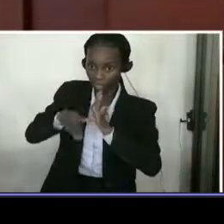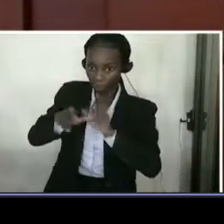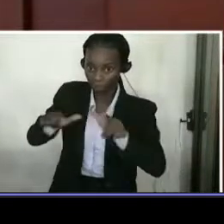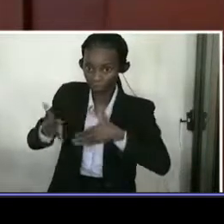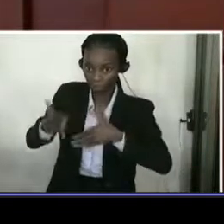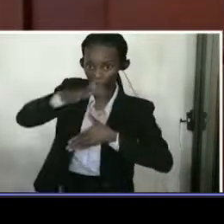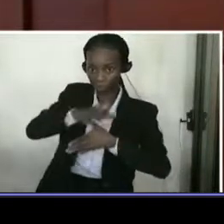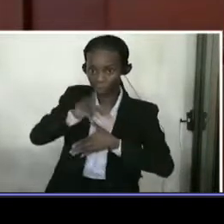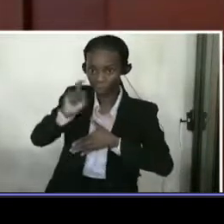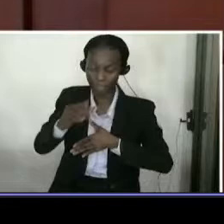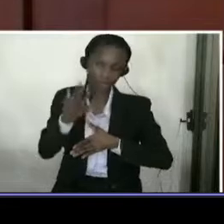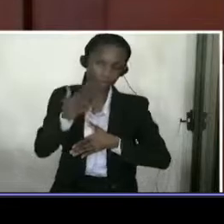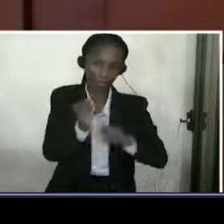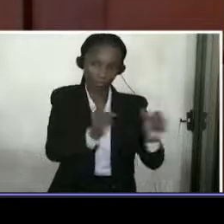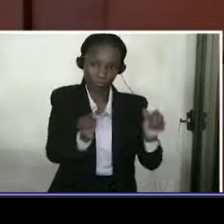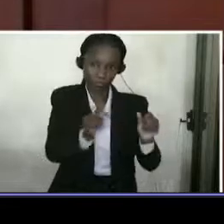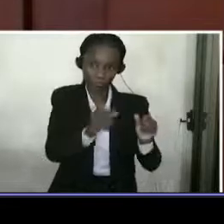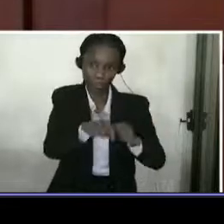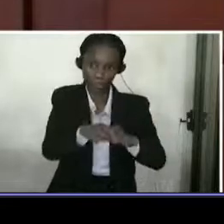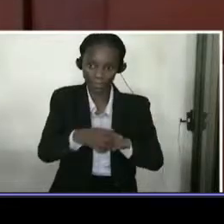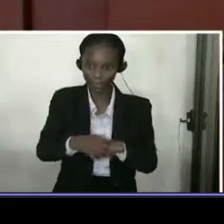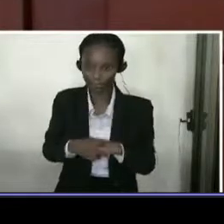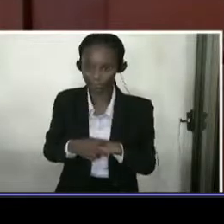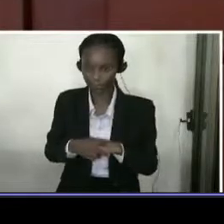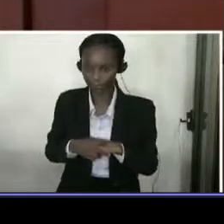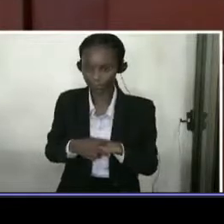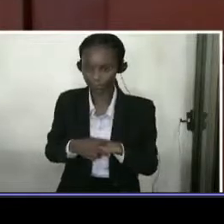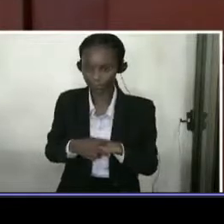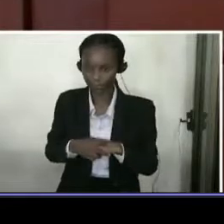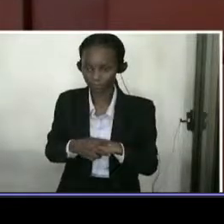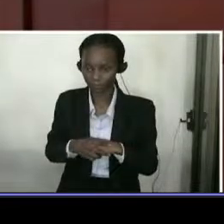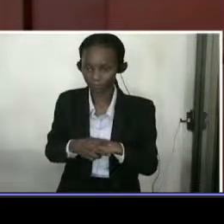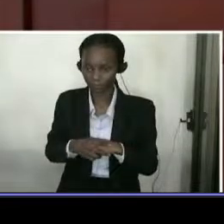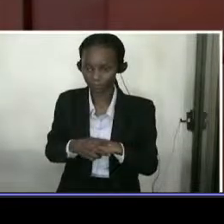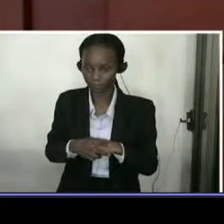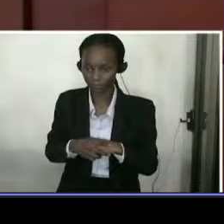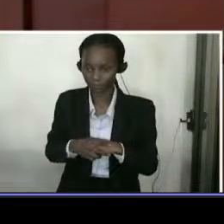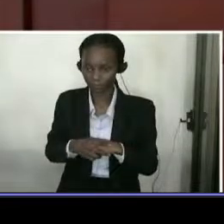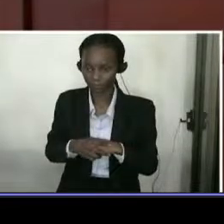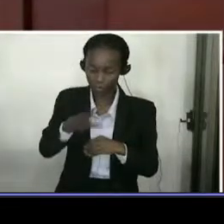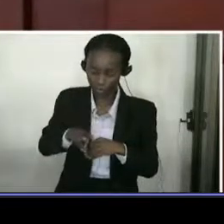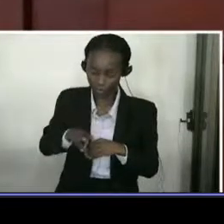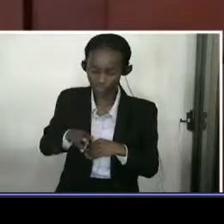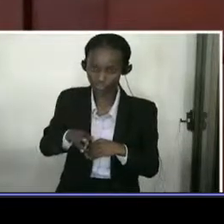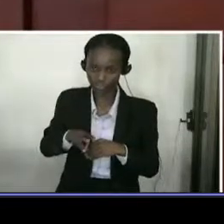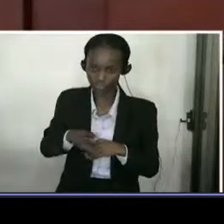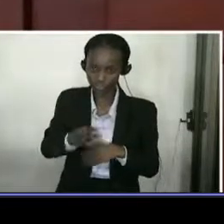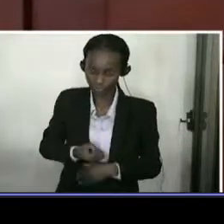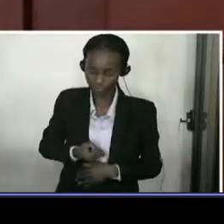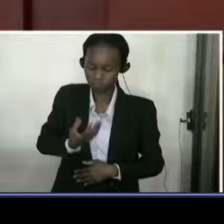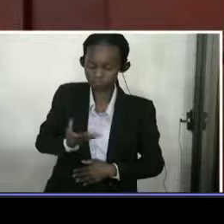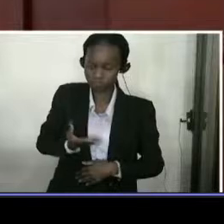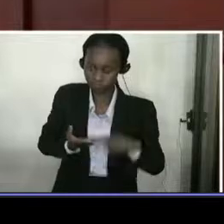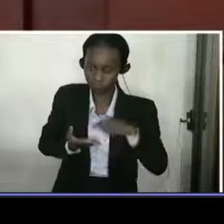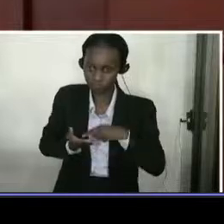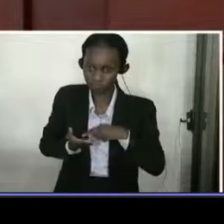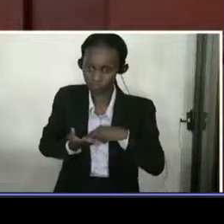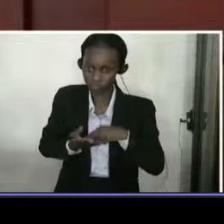government. Siyafisa kodwa somlomo ukuveza ukuthi abanye bethu la bakhulume